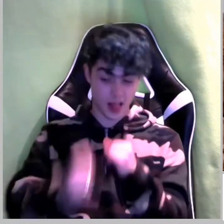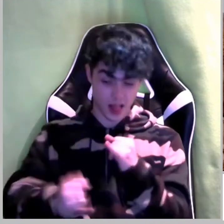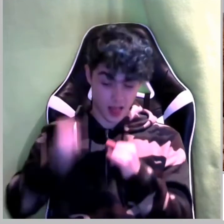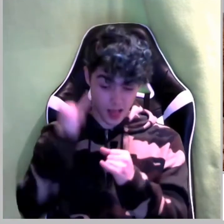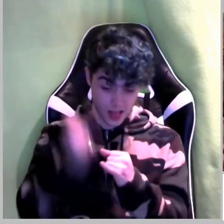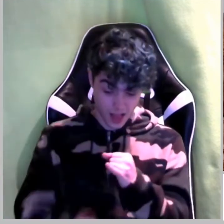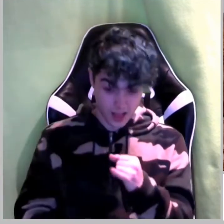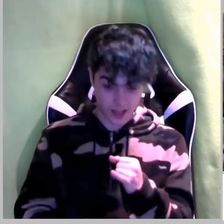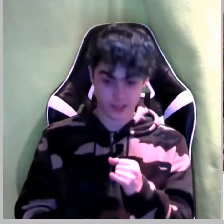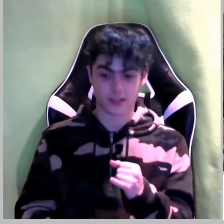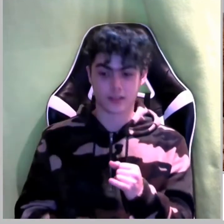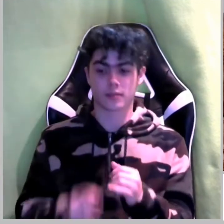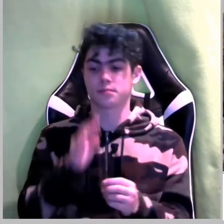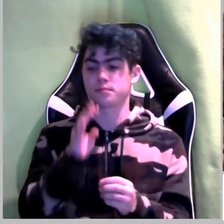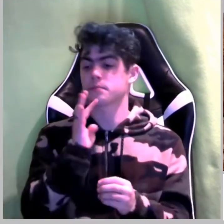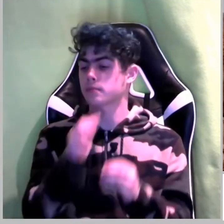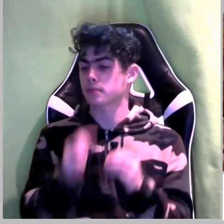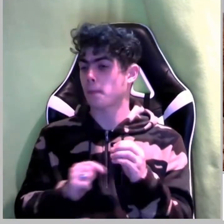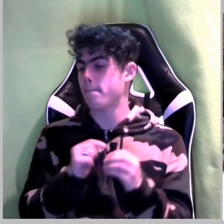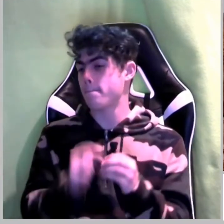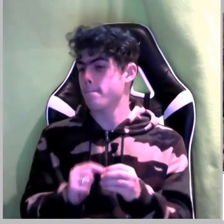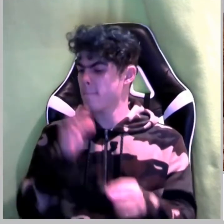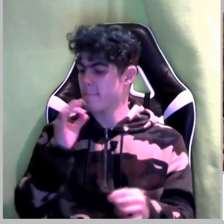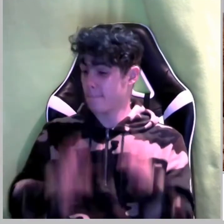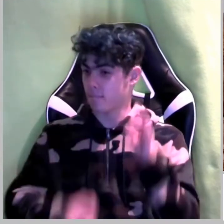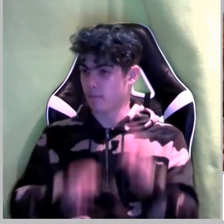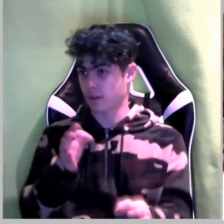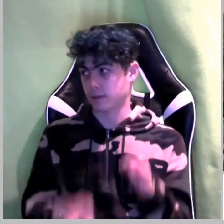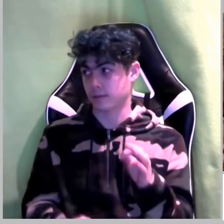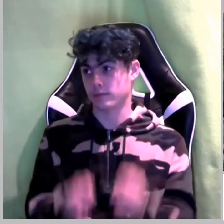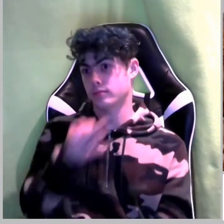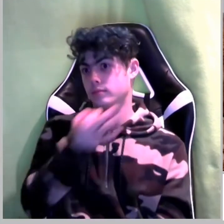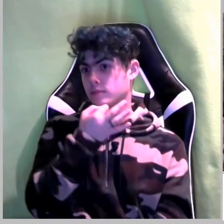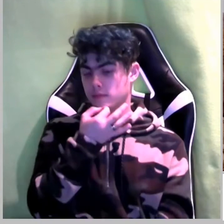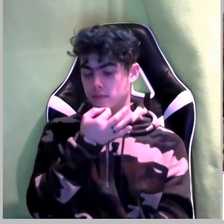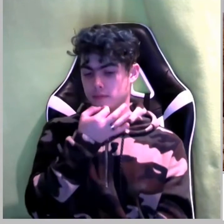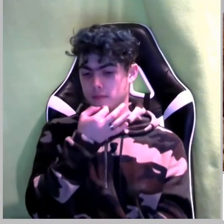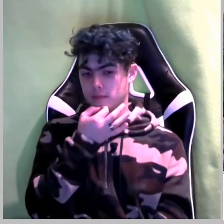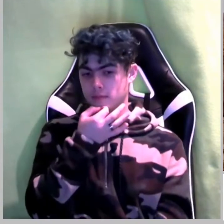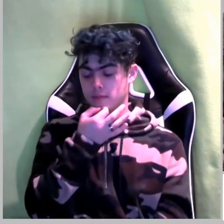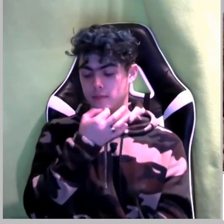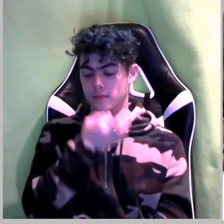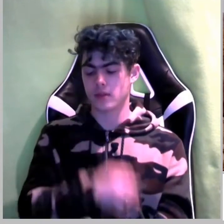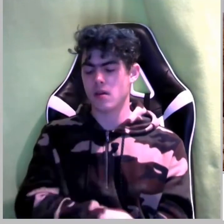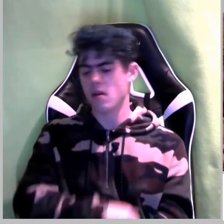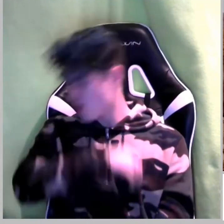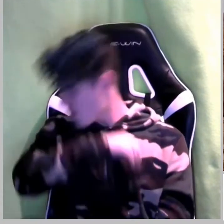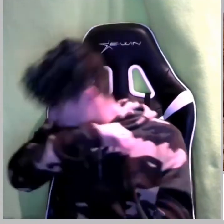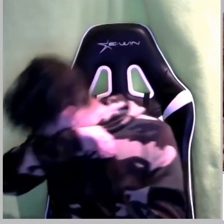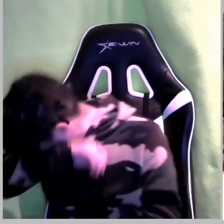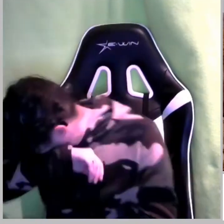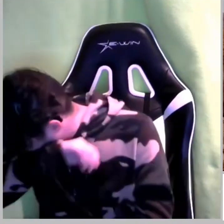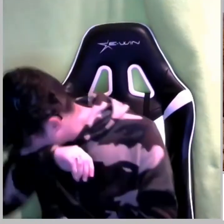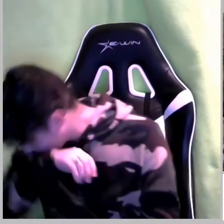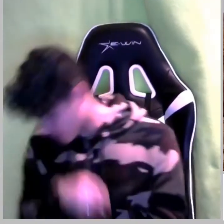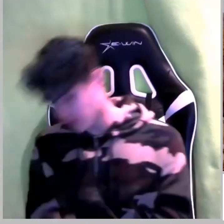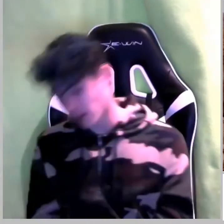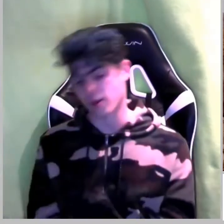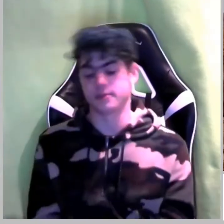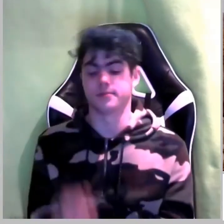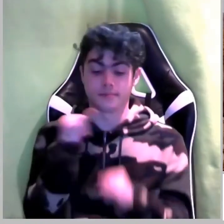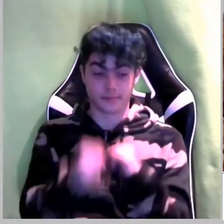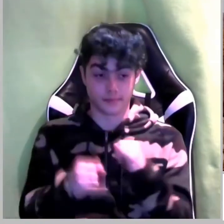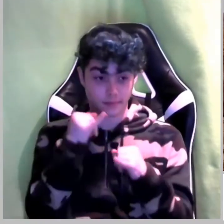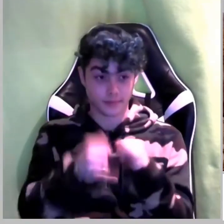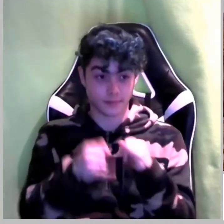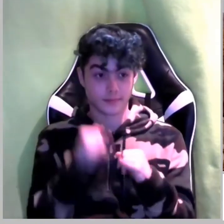to come. So right there is the middle. And the end is Jesus being